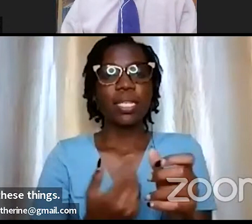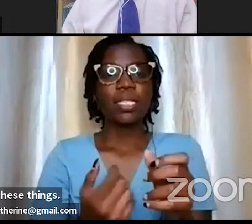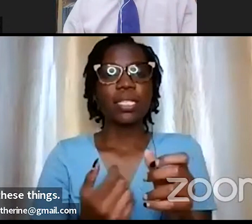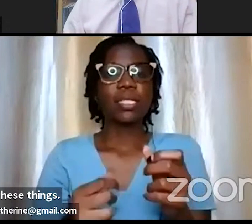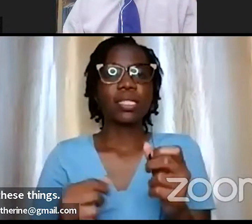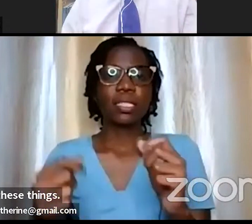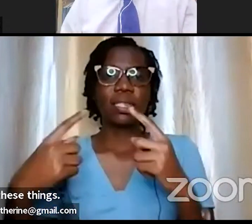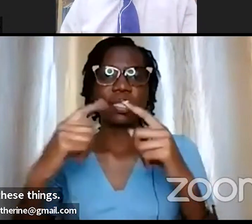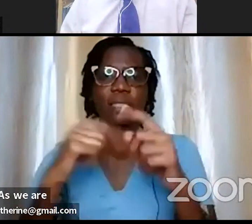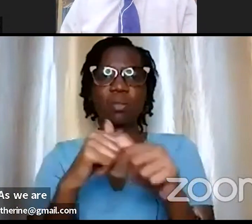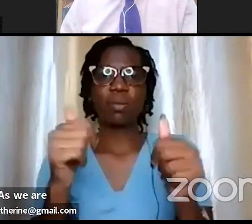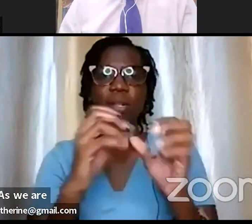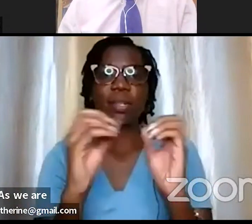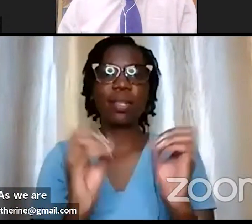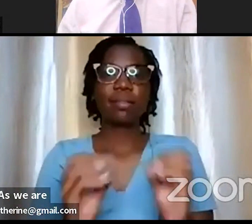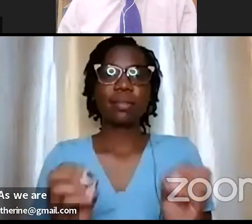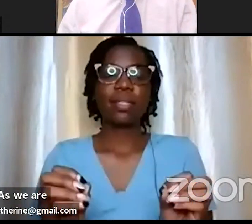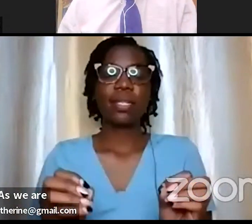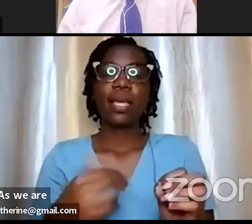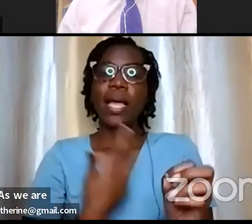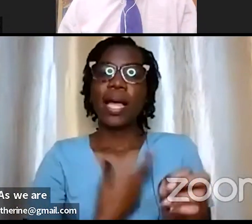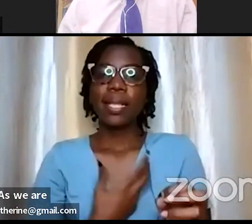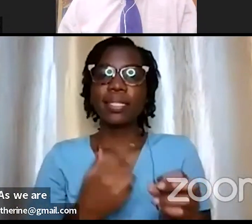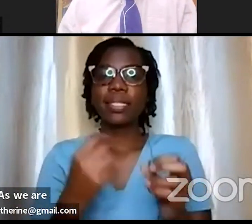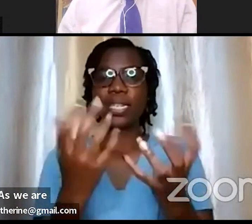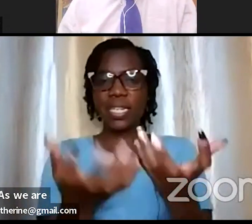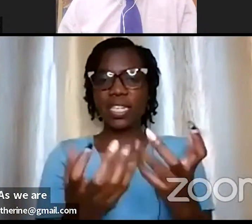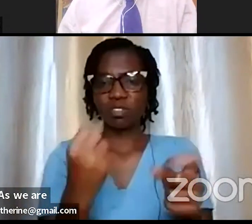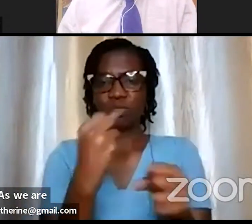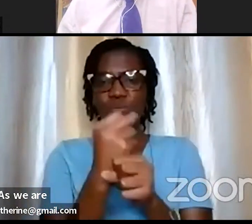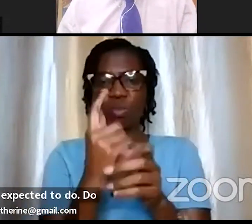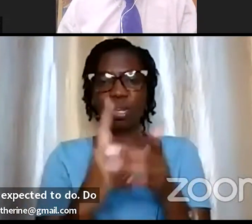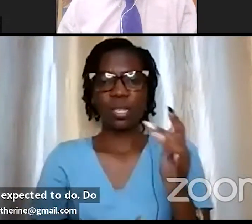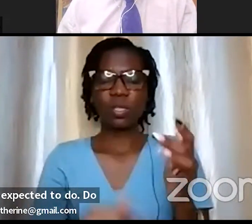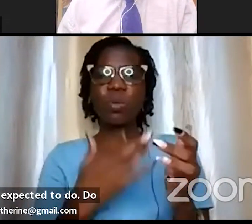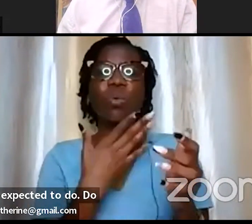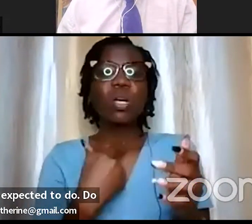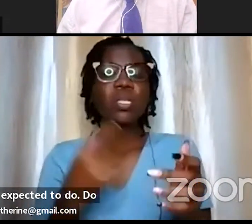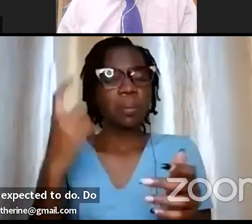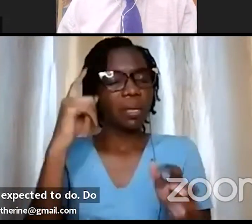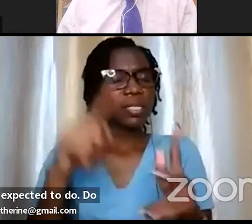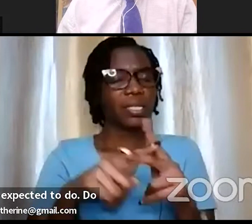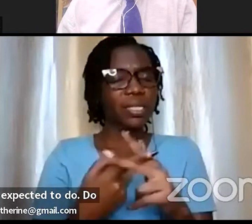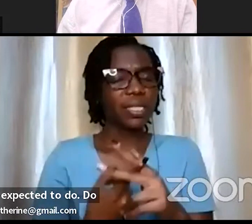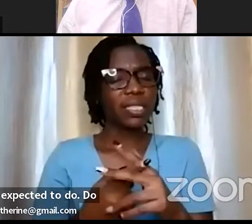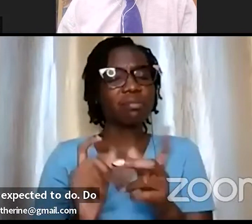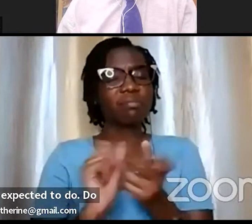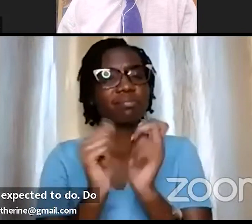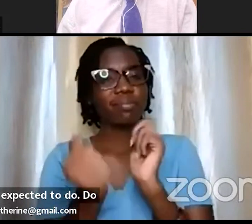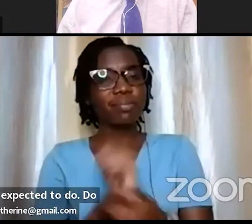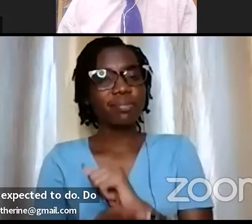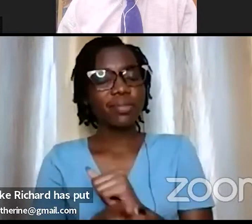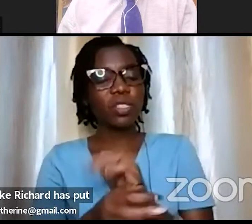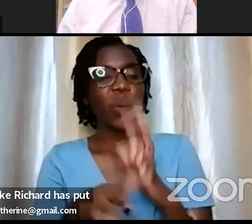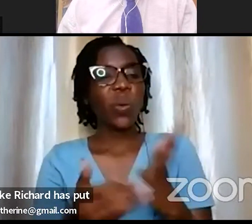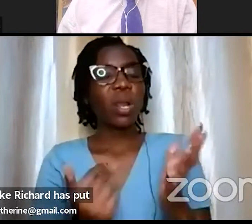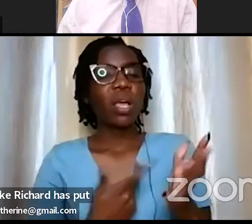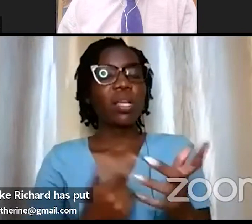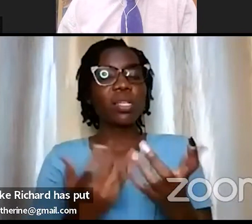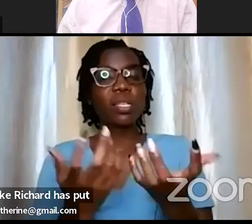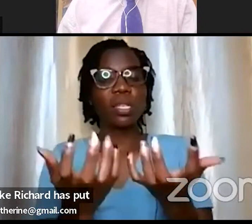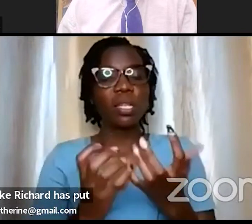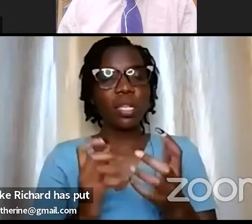are expected to do. Do we need a mindset shift, like Richard has put it? Do we also need a shift in